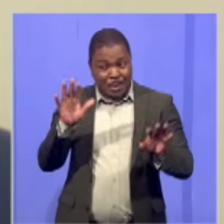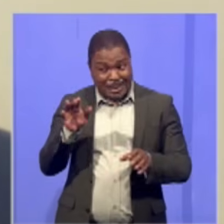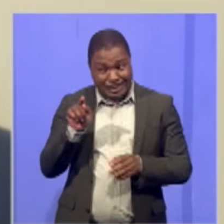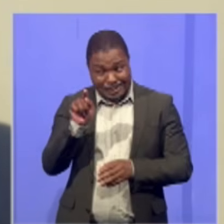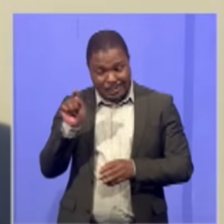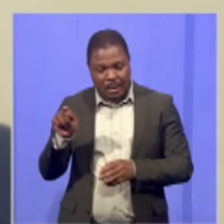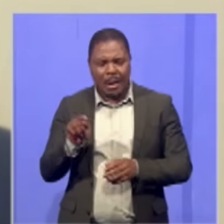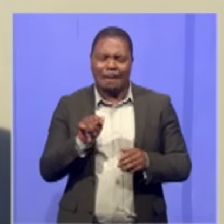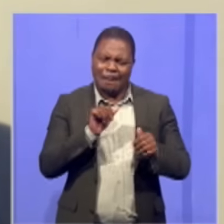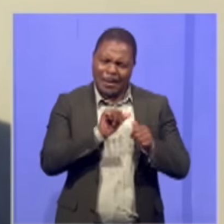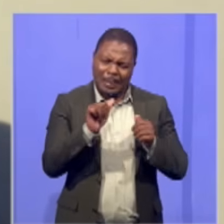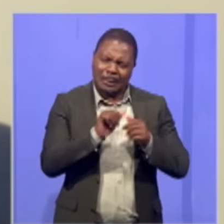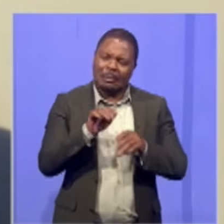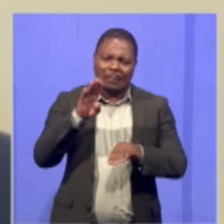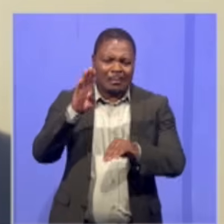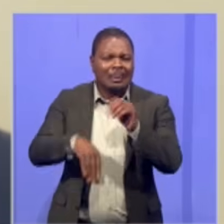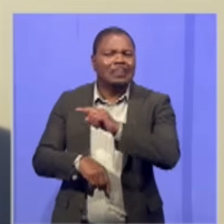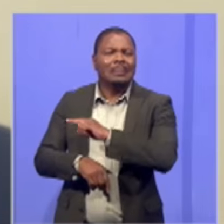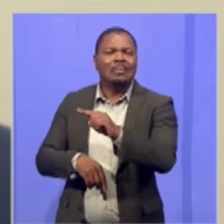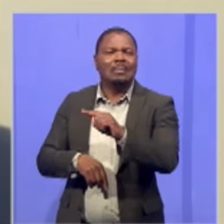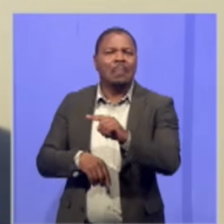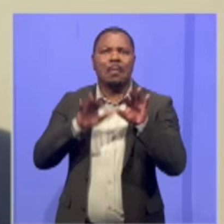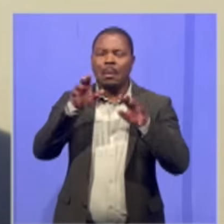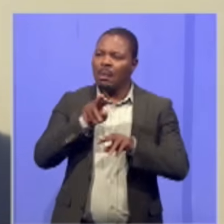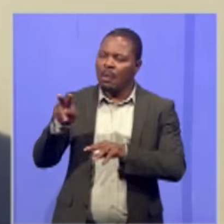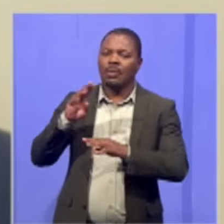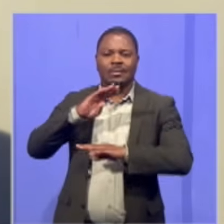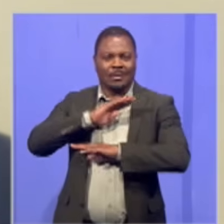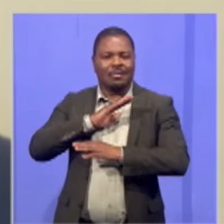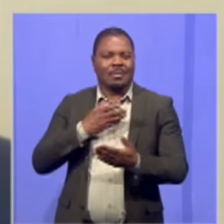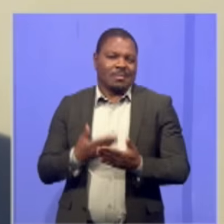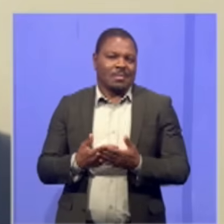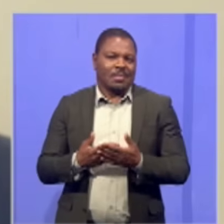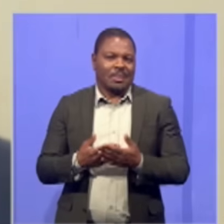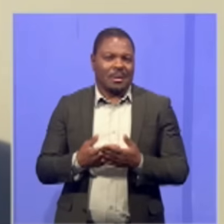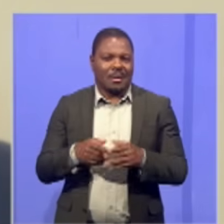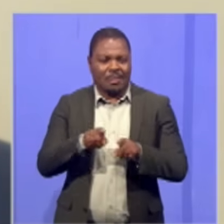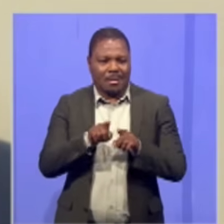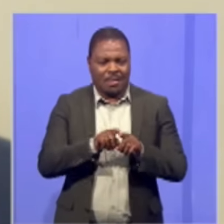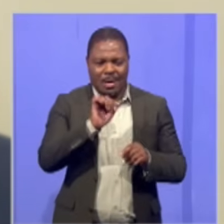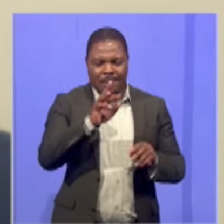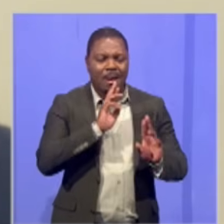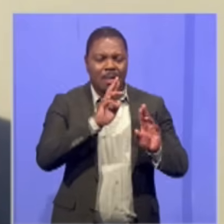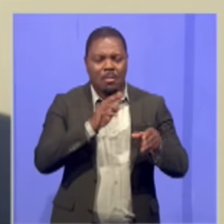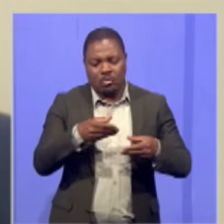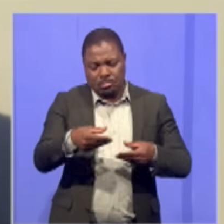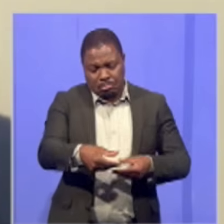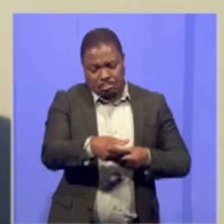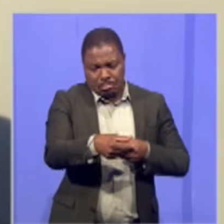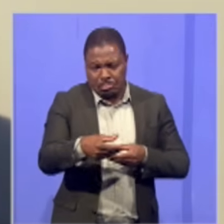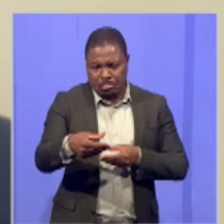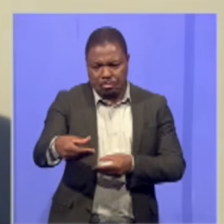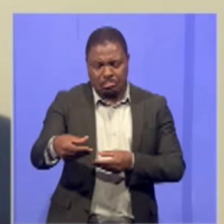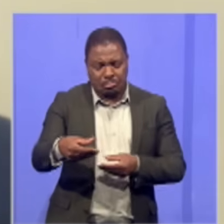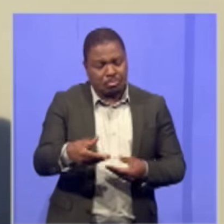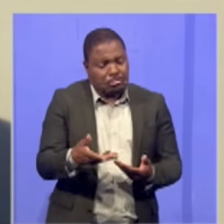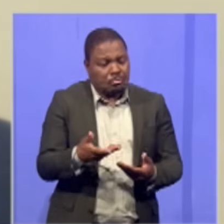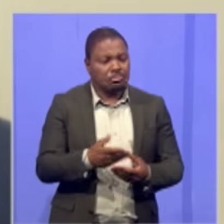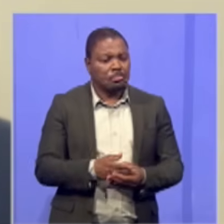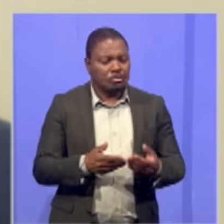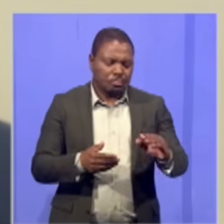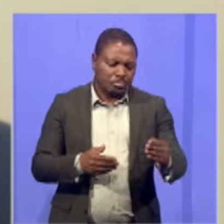ho nkuwe mehato e leng hore ya kgotsofatsa ba ha eba e le hore raporoto tsa teng di a nkuwa mme